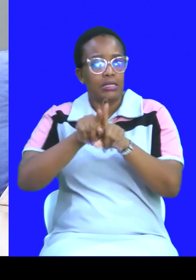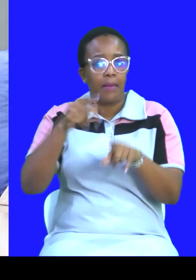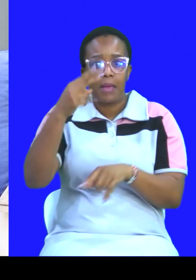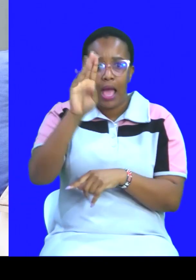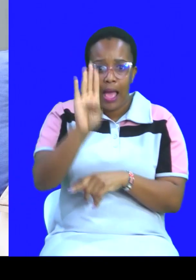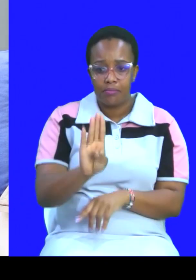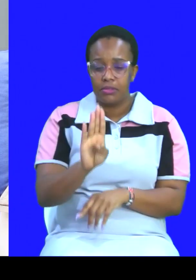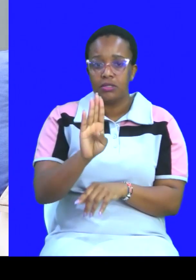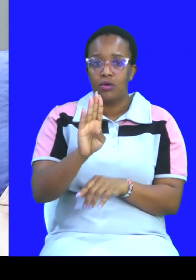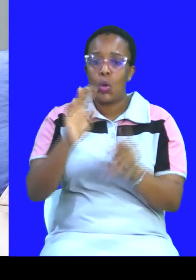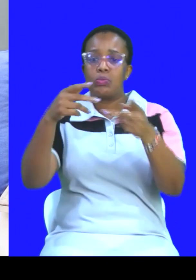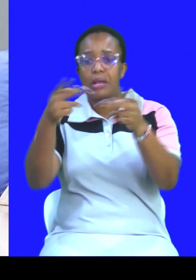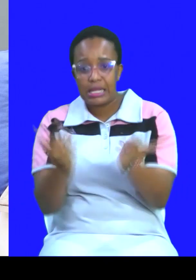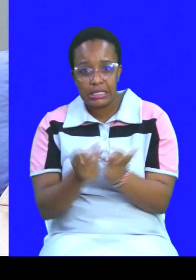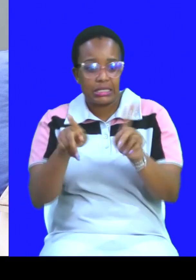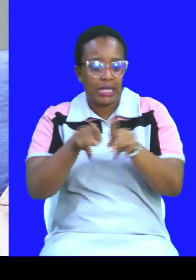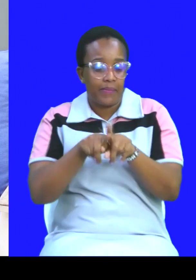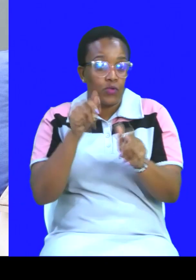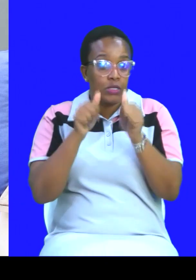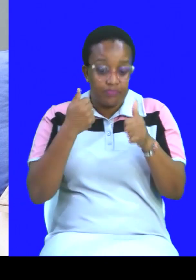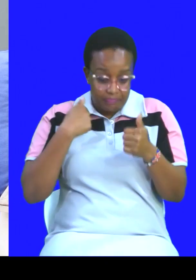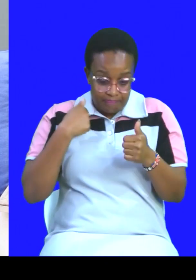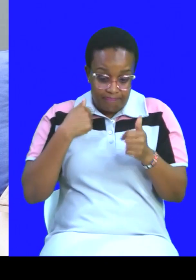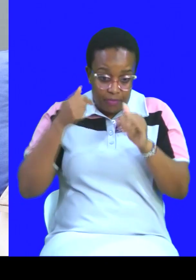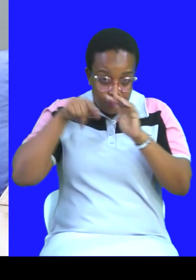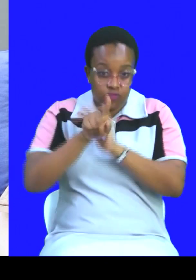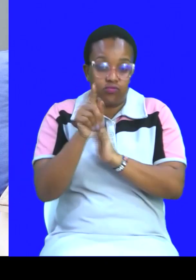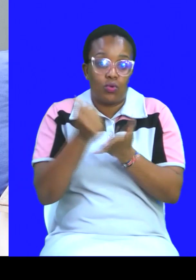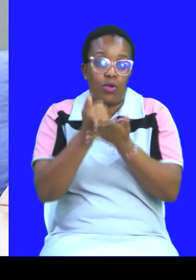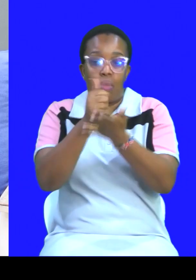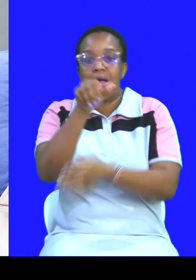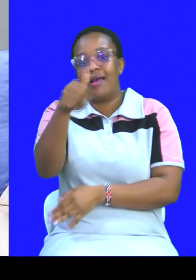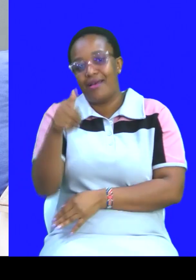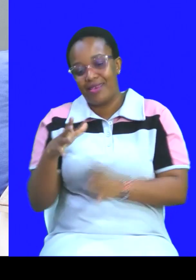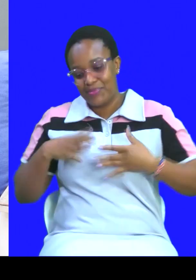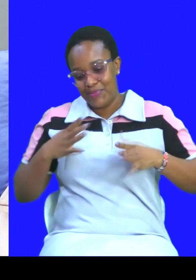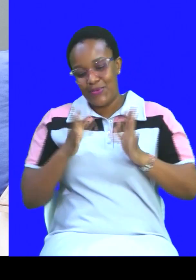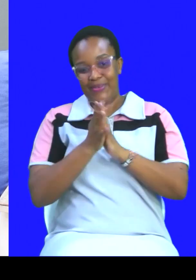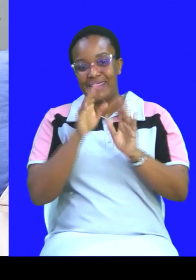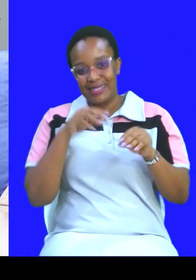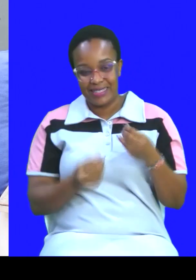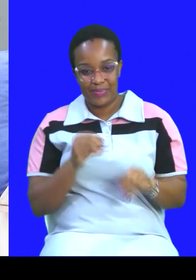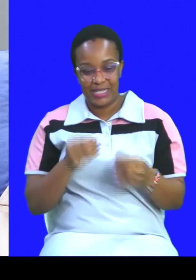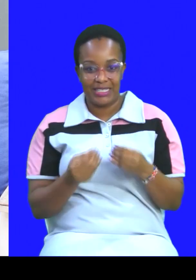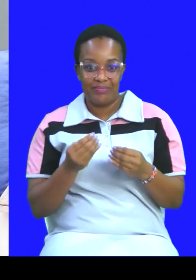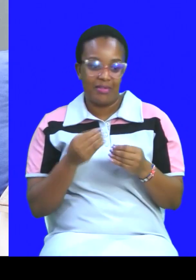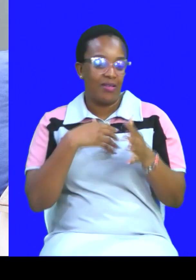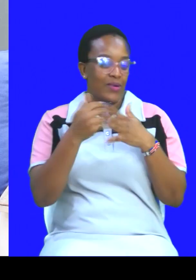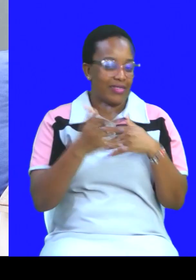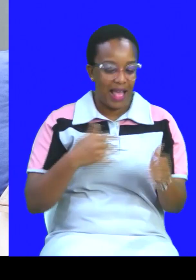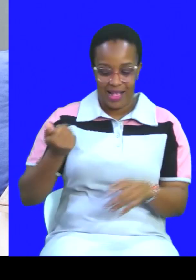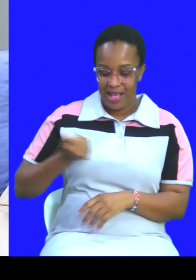that I went to, so that I can help the coming generation of persons with disabilities, especially girls and women